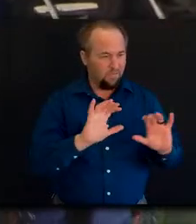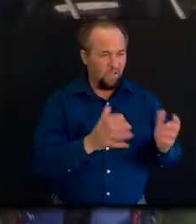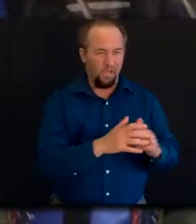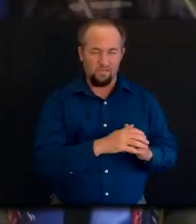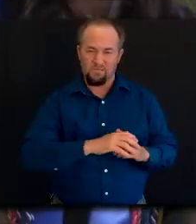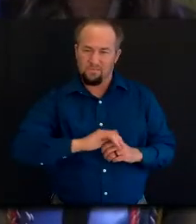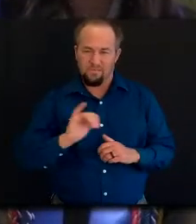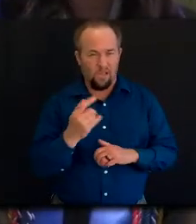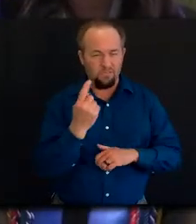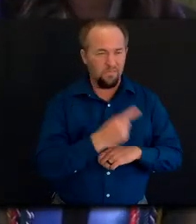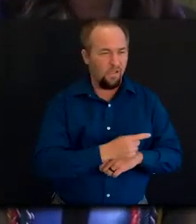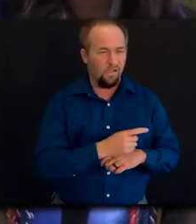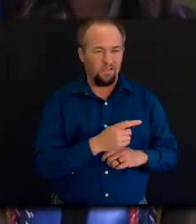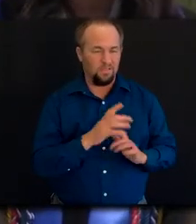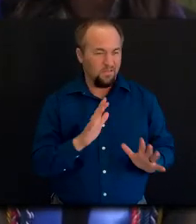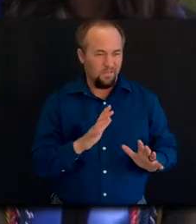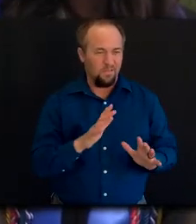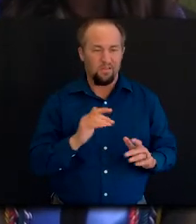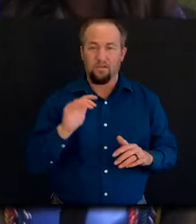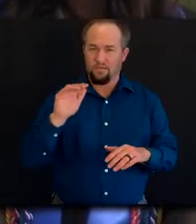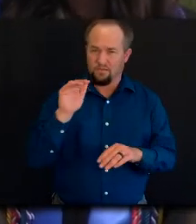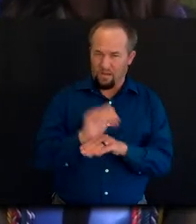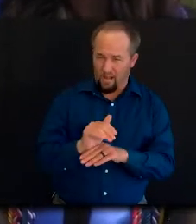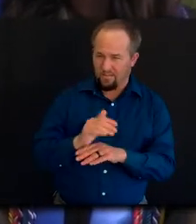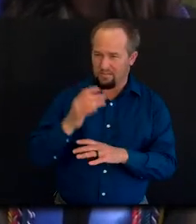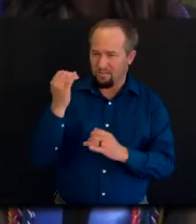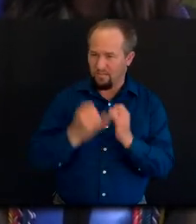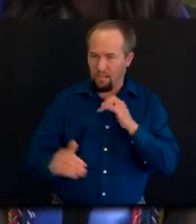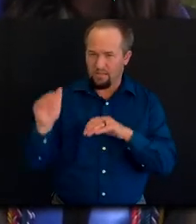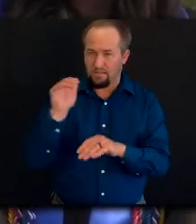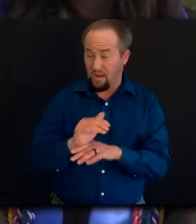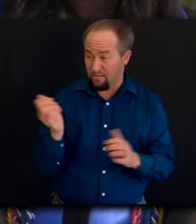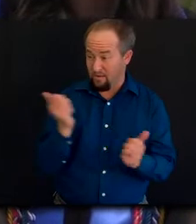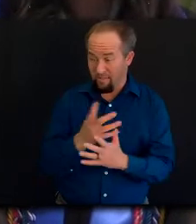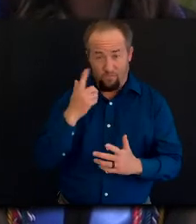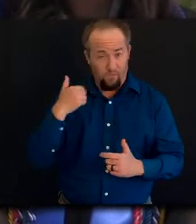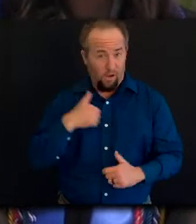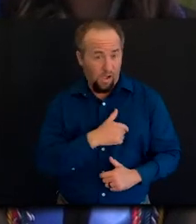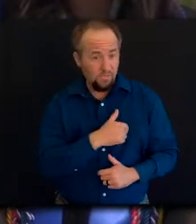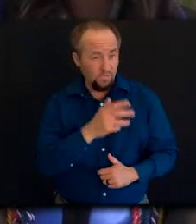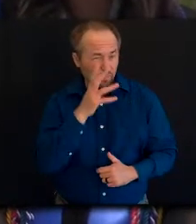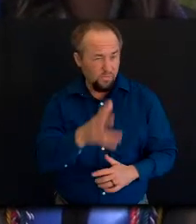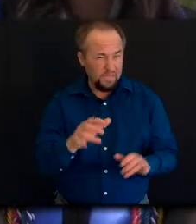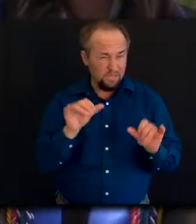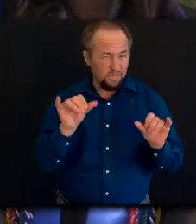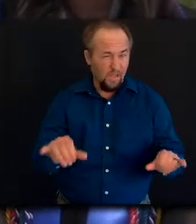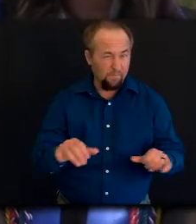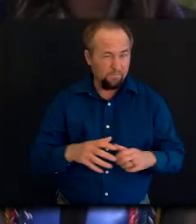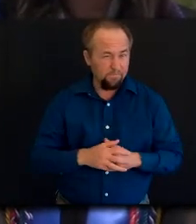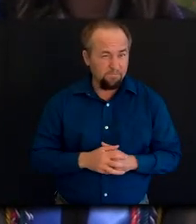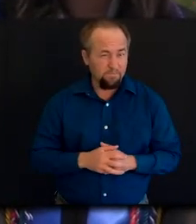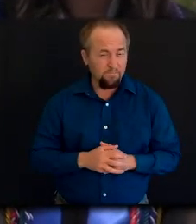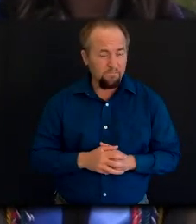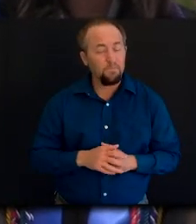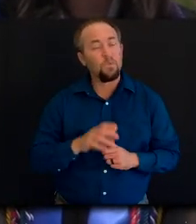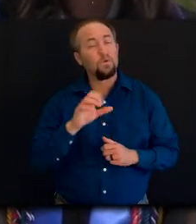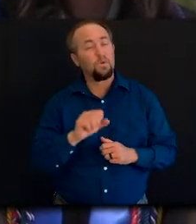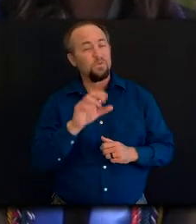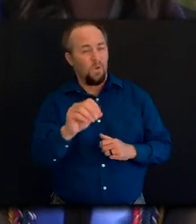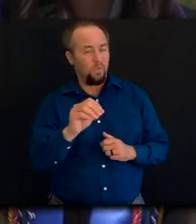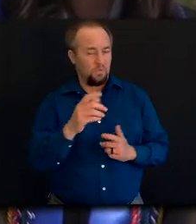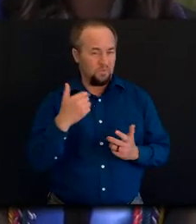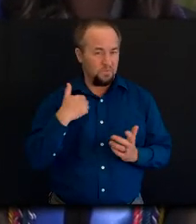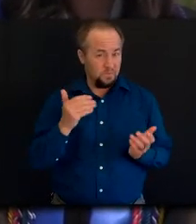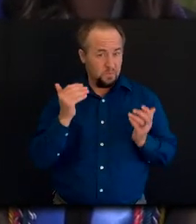days. Tonight is the last night that everything for all of us is going to be the same. So, as we move forward